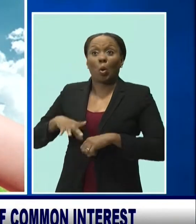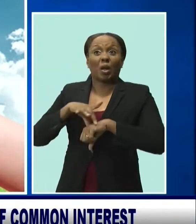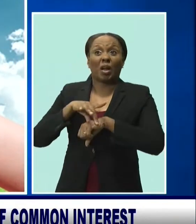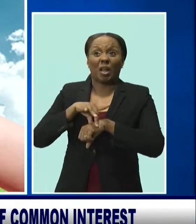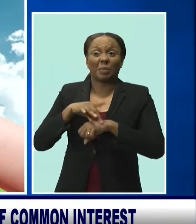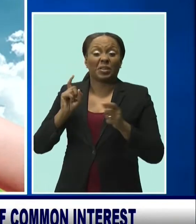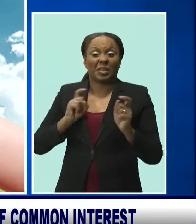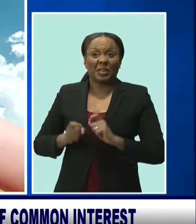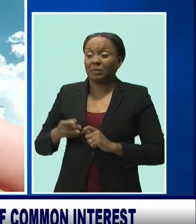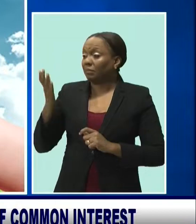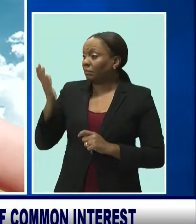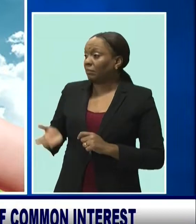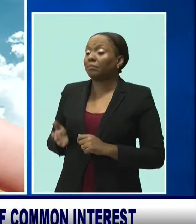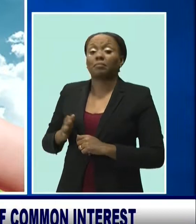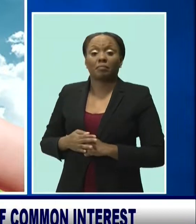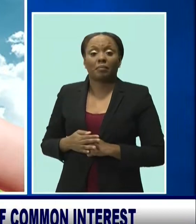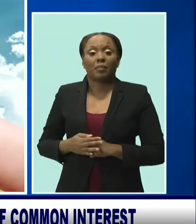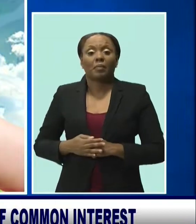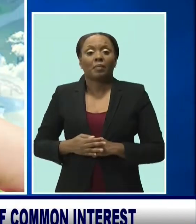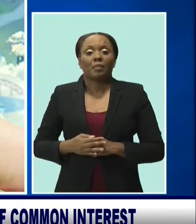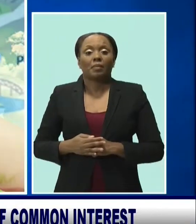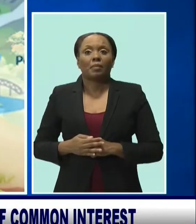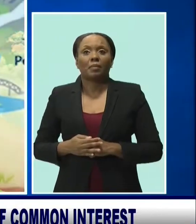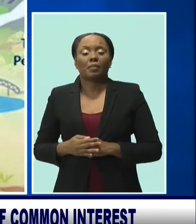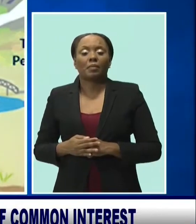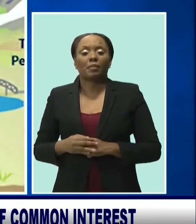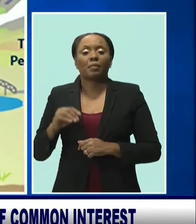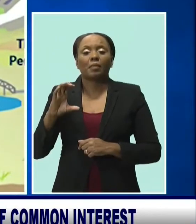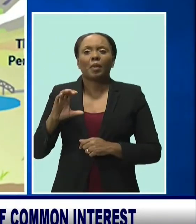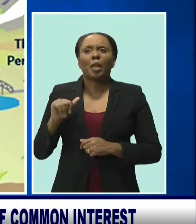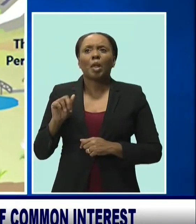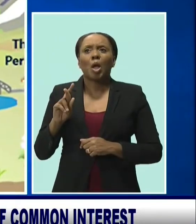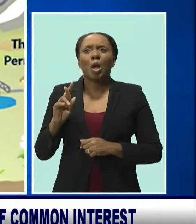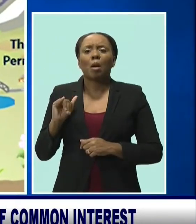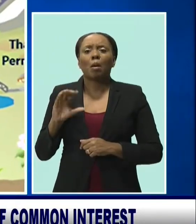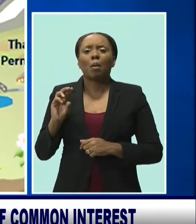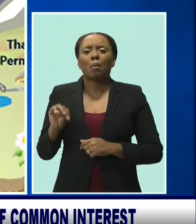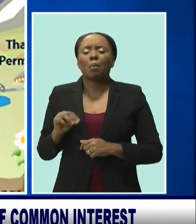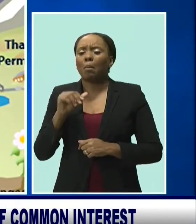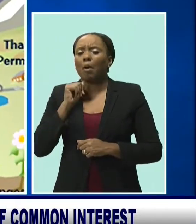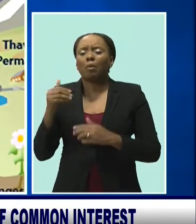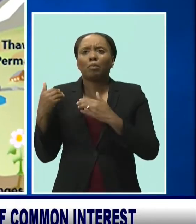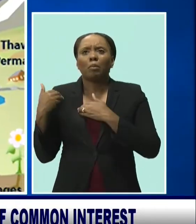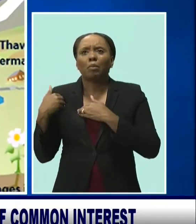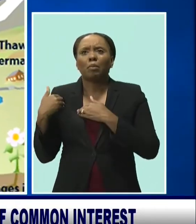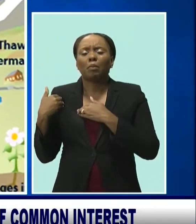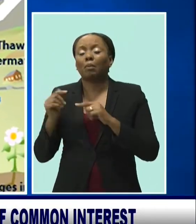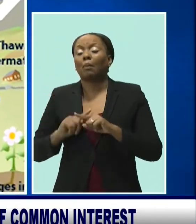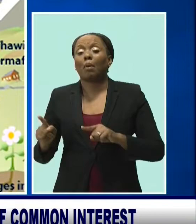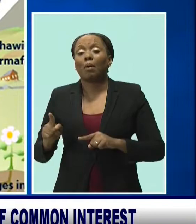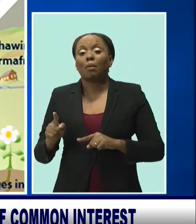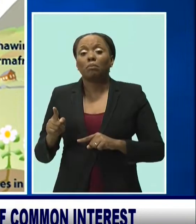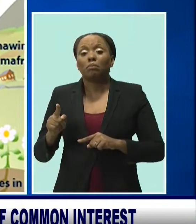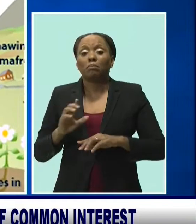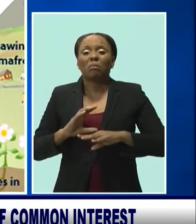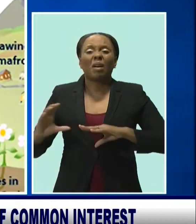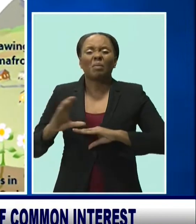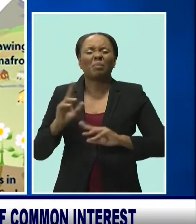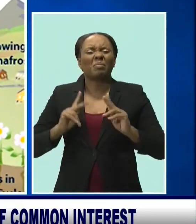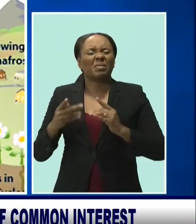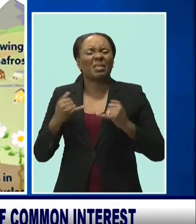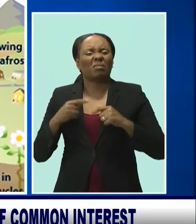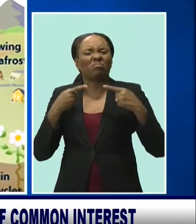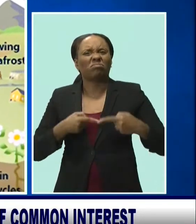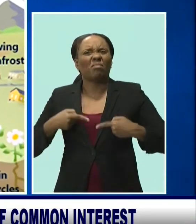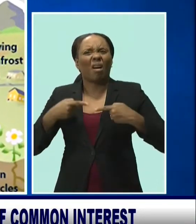Vice President, although the CARICOM region is not responsible, member states are still struggling to adapt. We're also